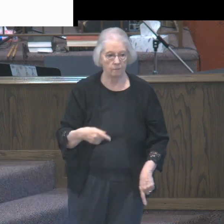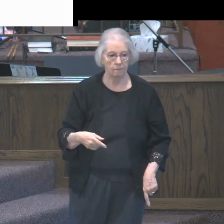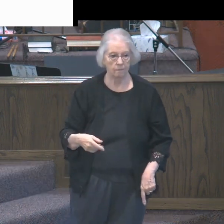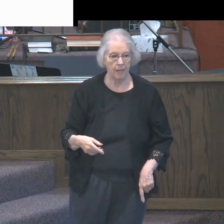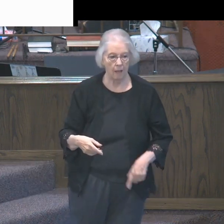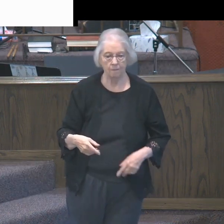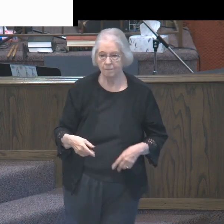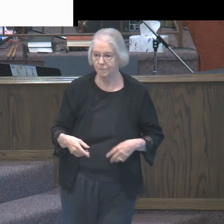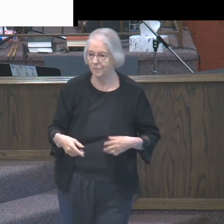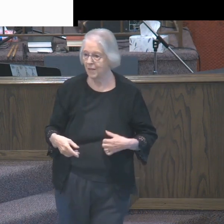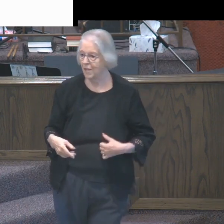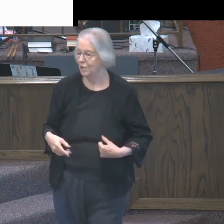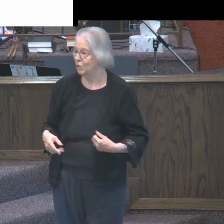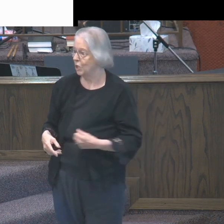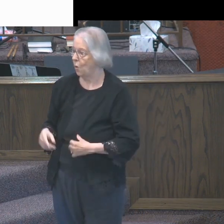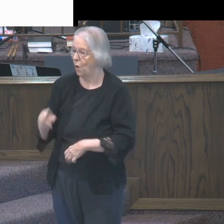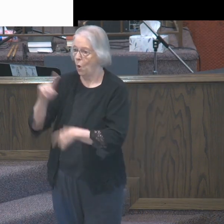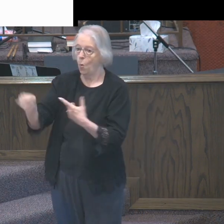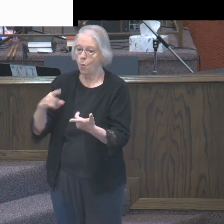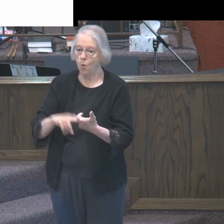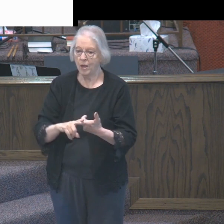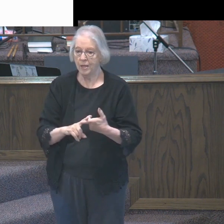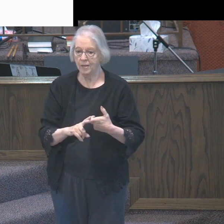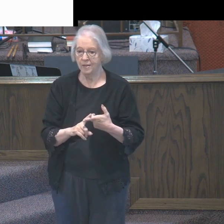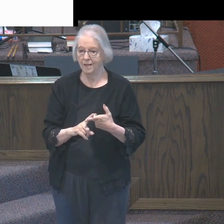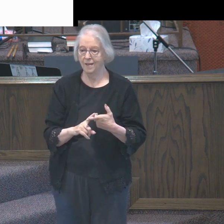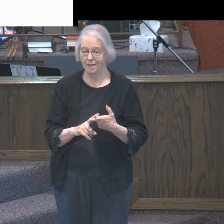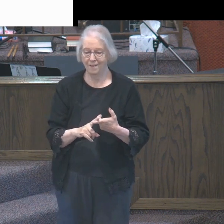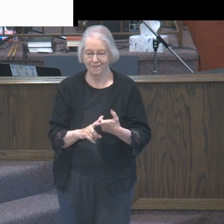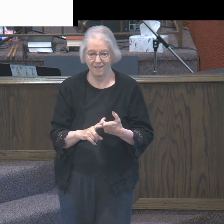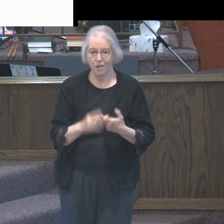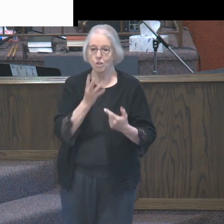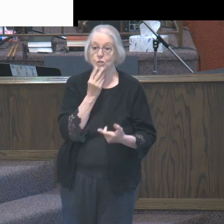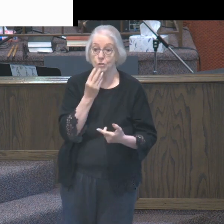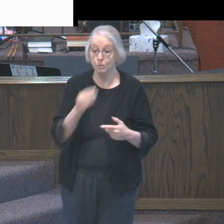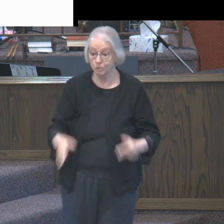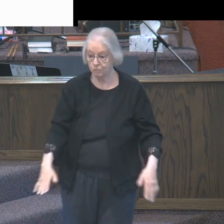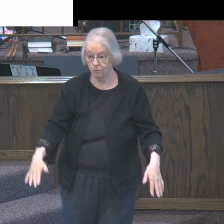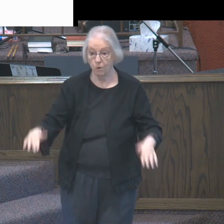So when God says to this group of people who have been raised in this Jewish